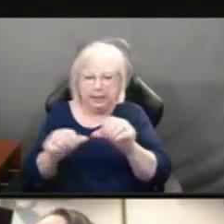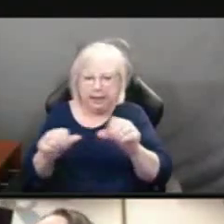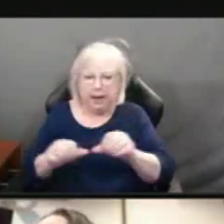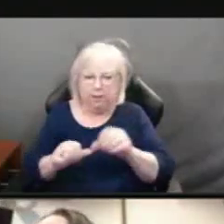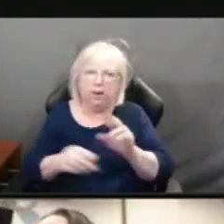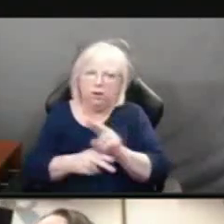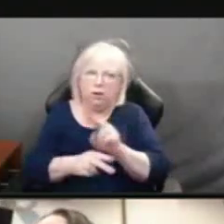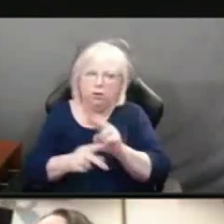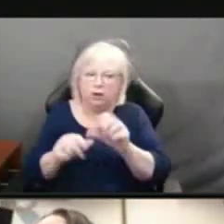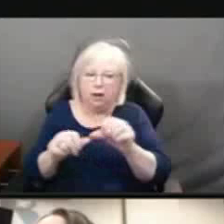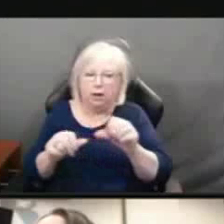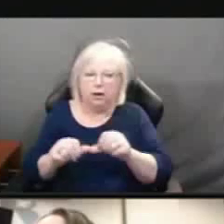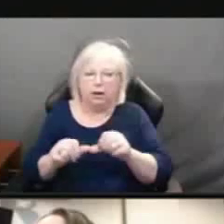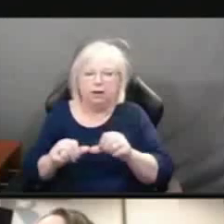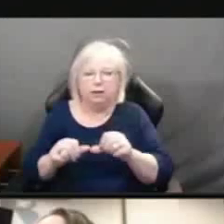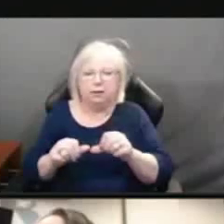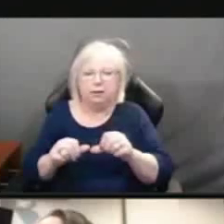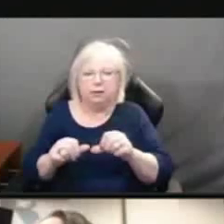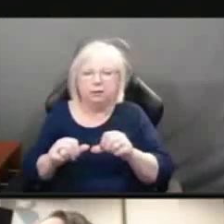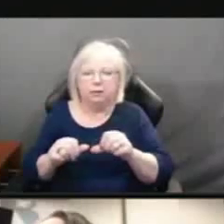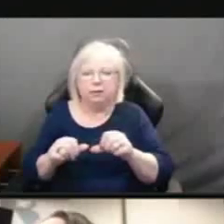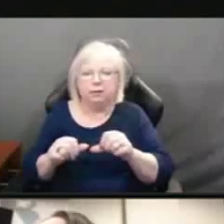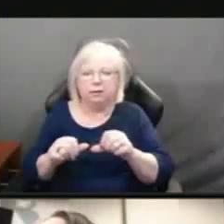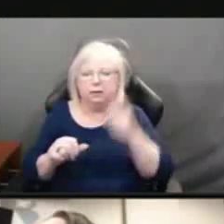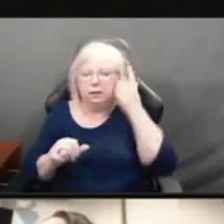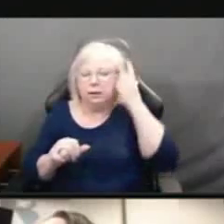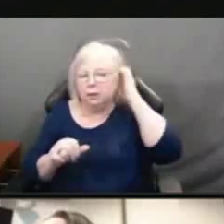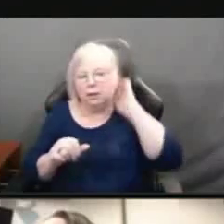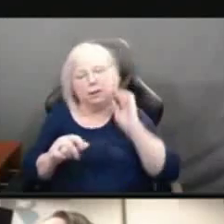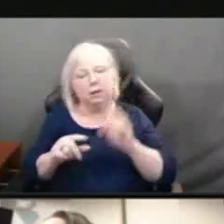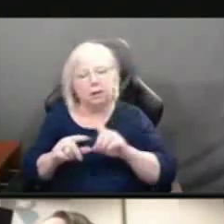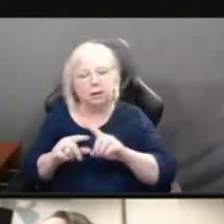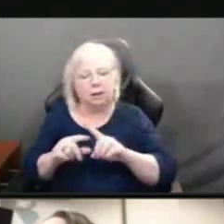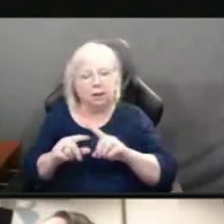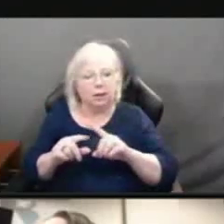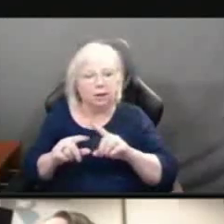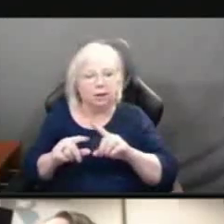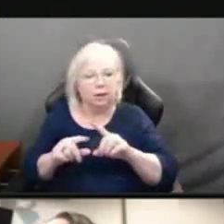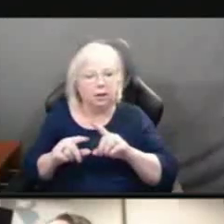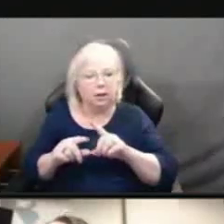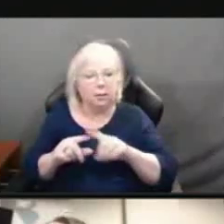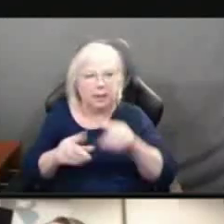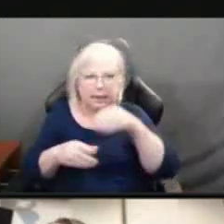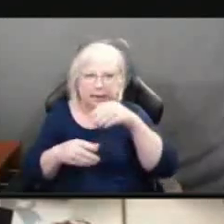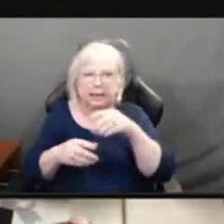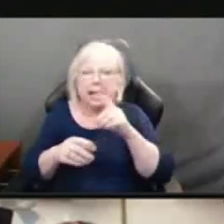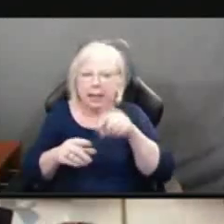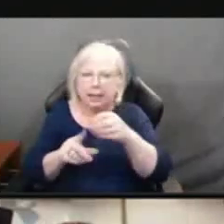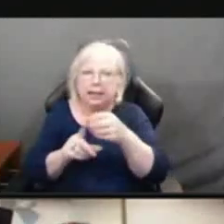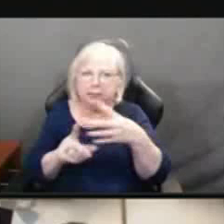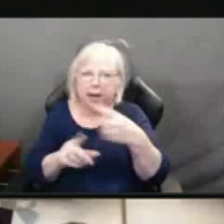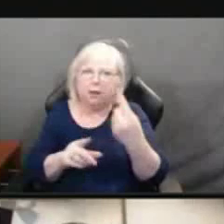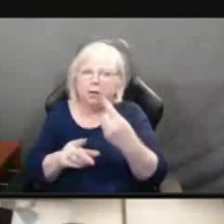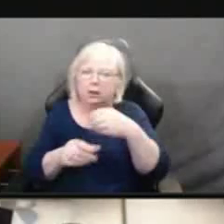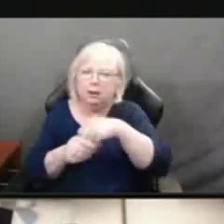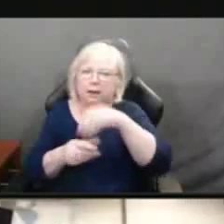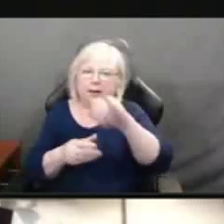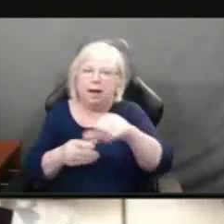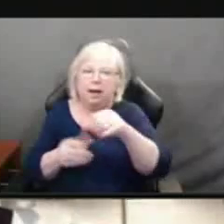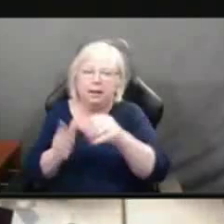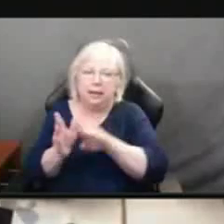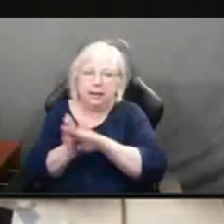area, but it's inside that developed area. So say if they wanted